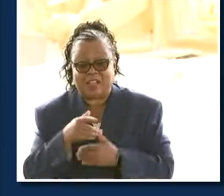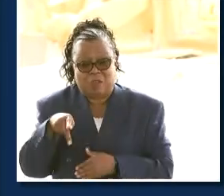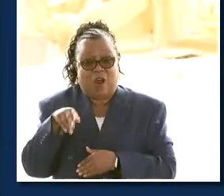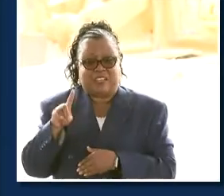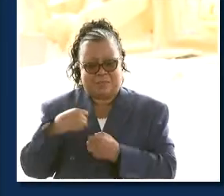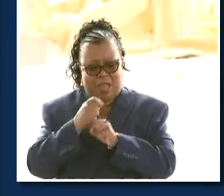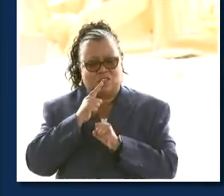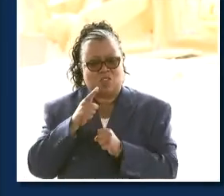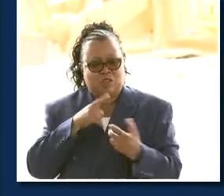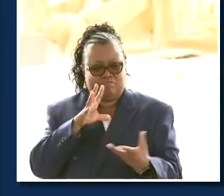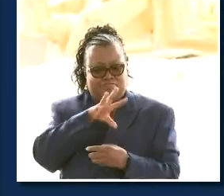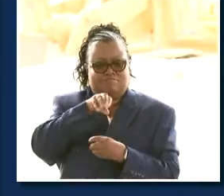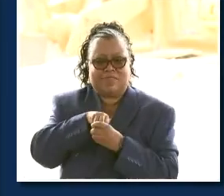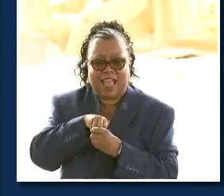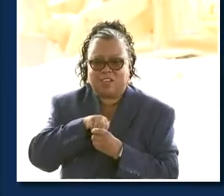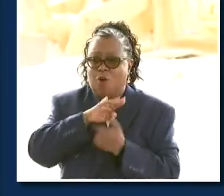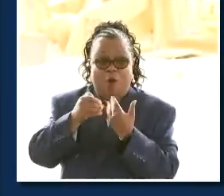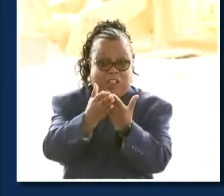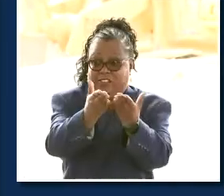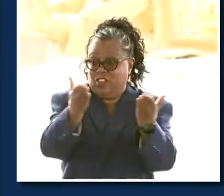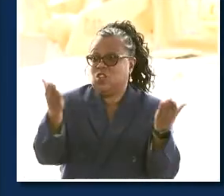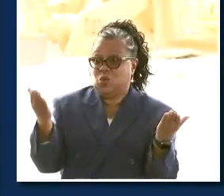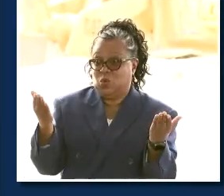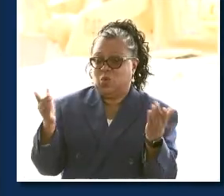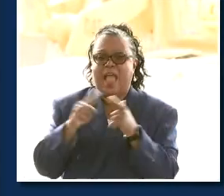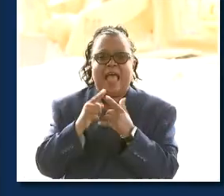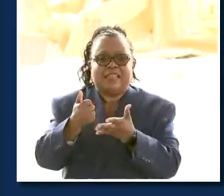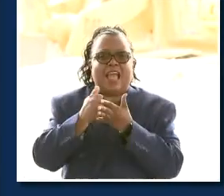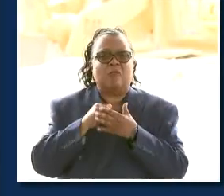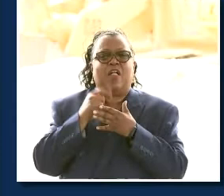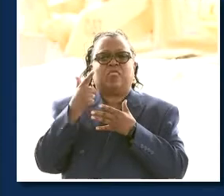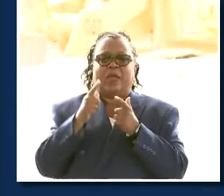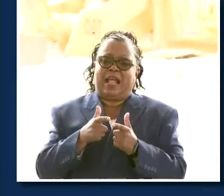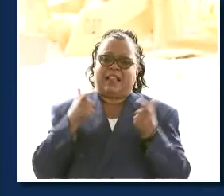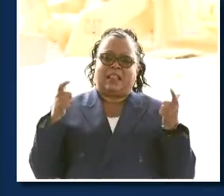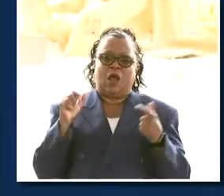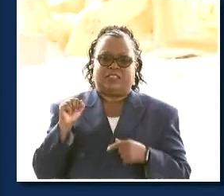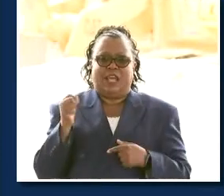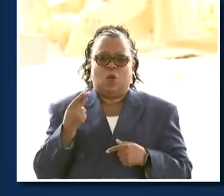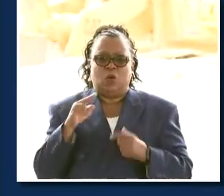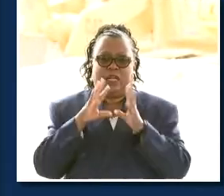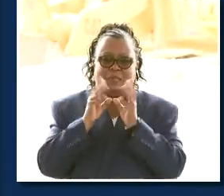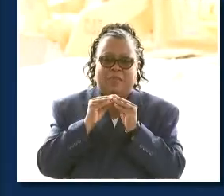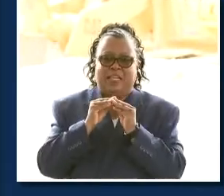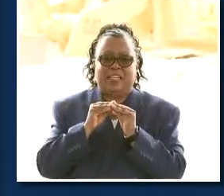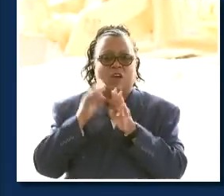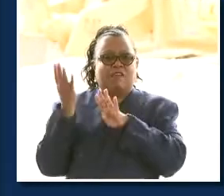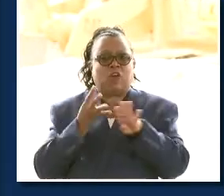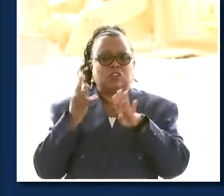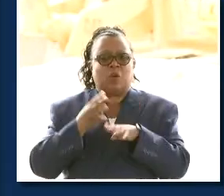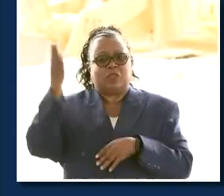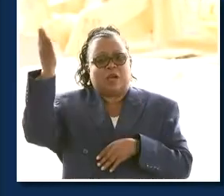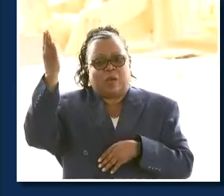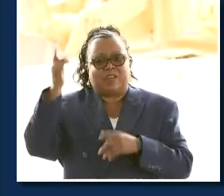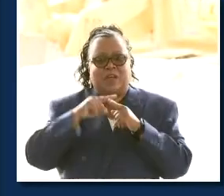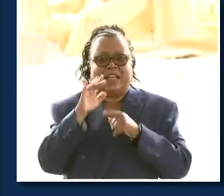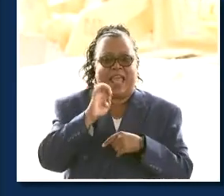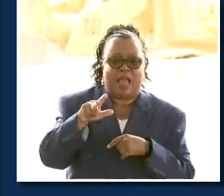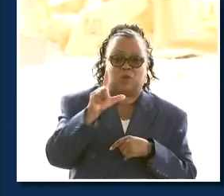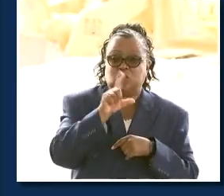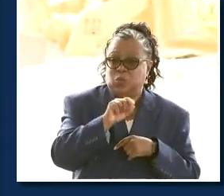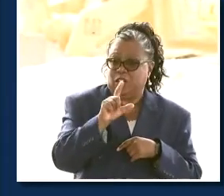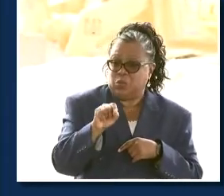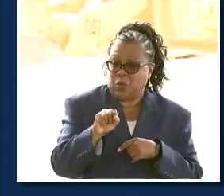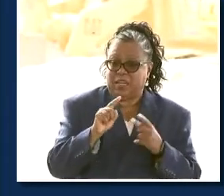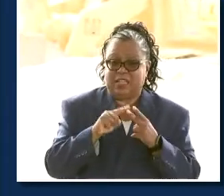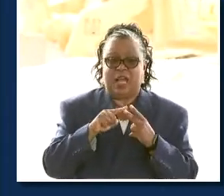makes sure to engage all of you, as they held 3 large stakeholder meetings, a virtual presentation in April of